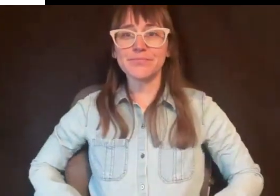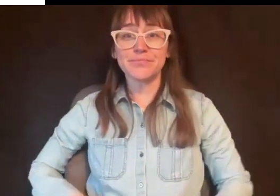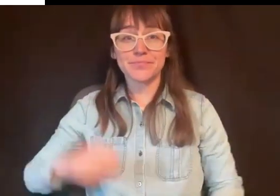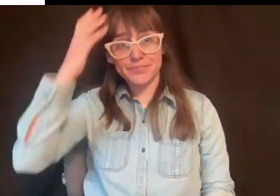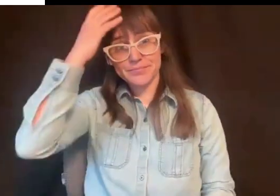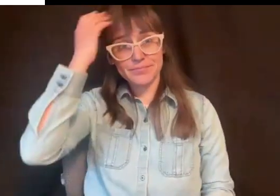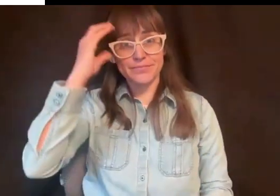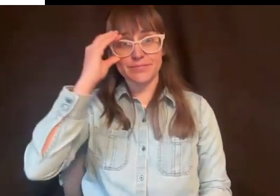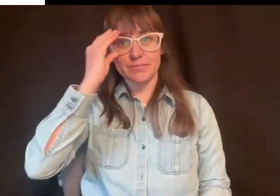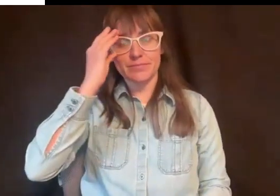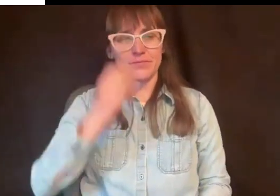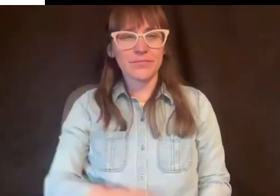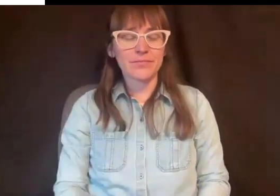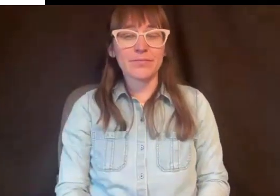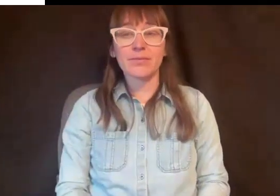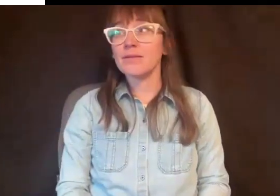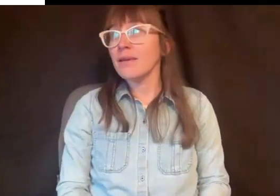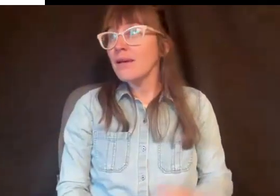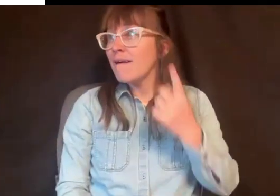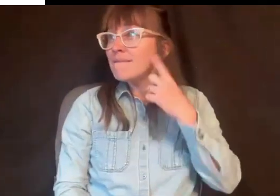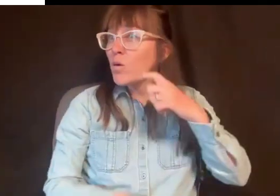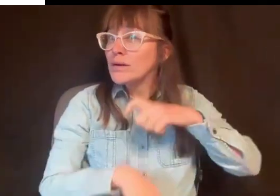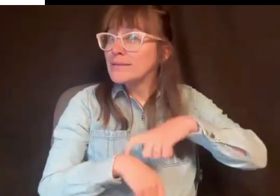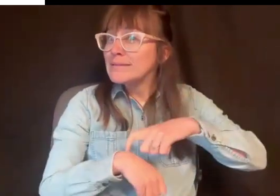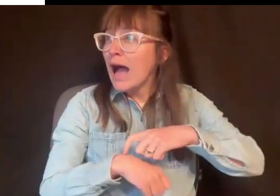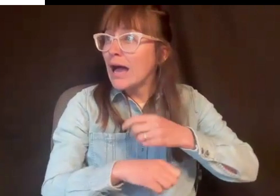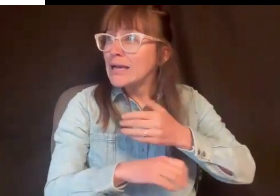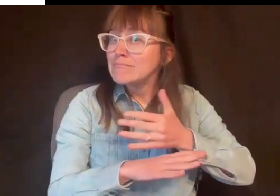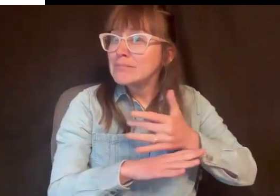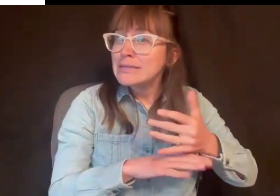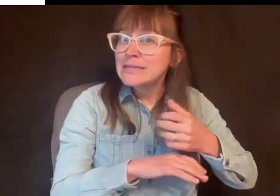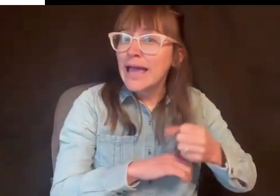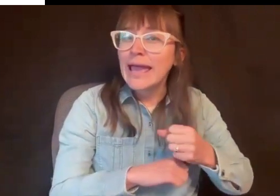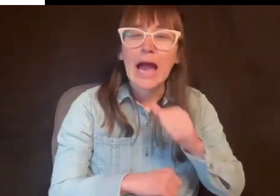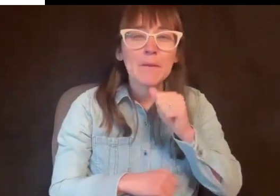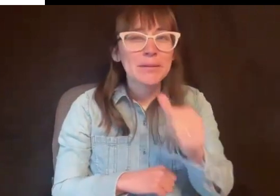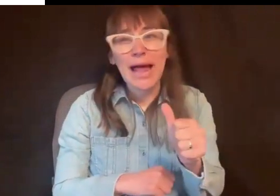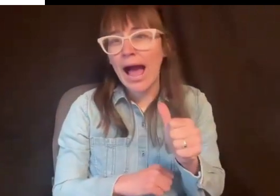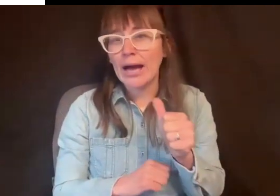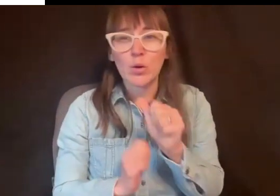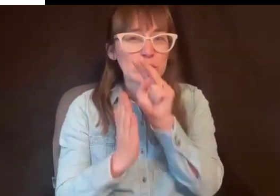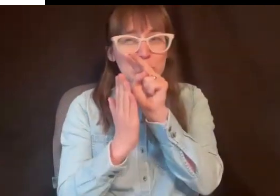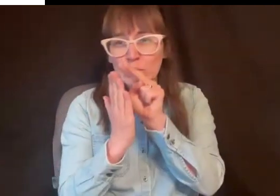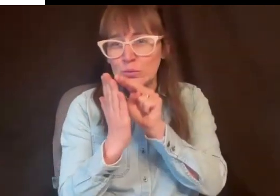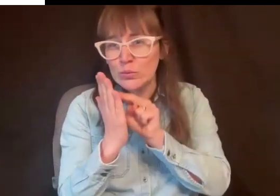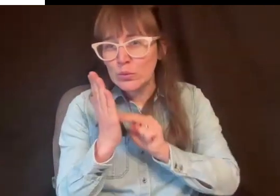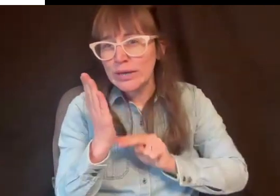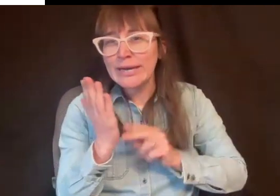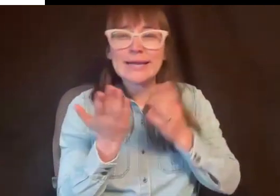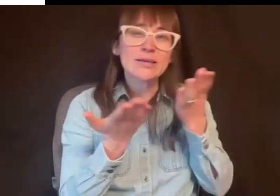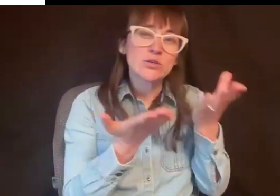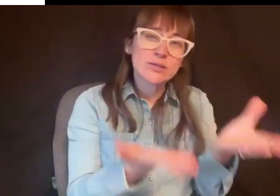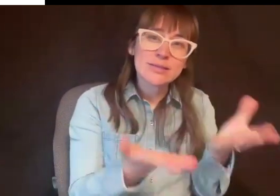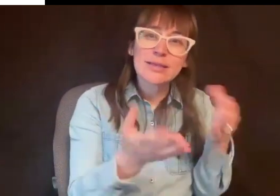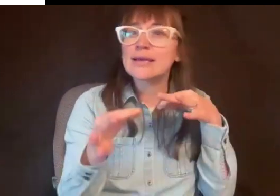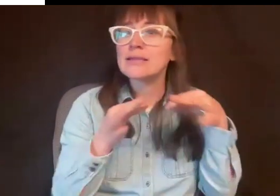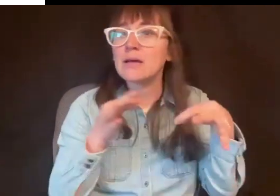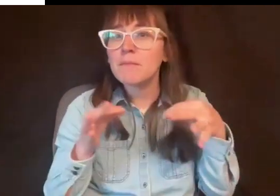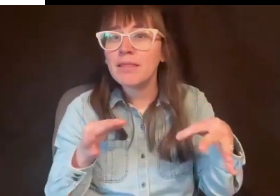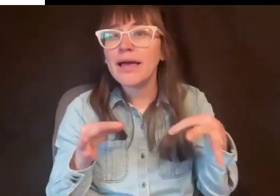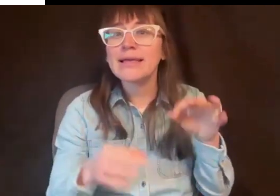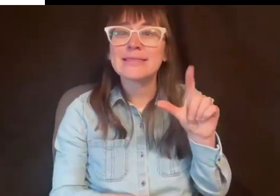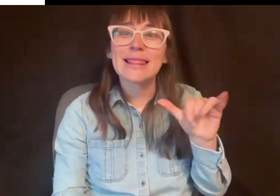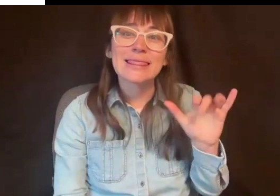In the interest of time, I'm not going to go through this slide in detail. I think it's pretty self-explanatory, talks about the layout of the final